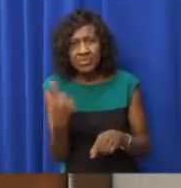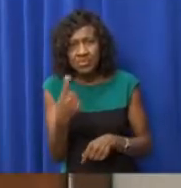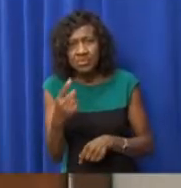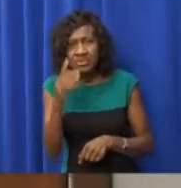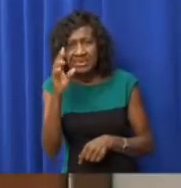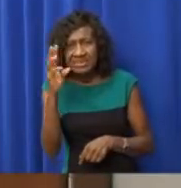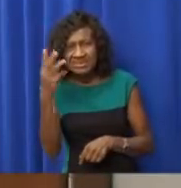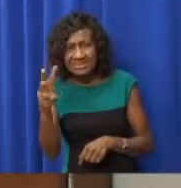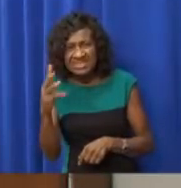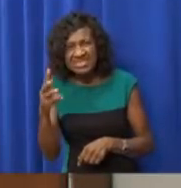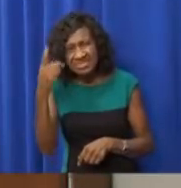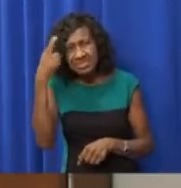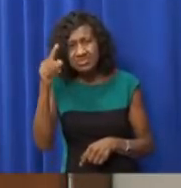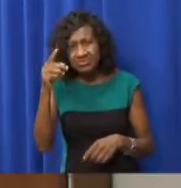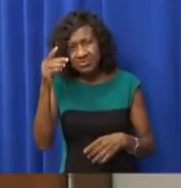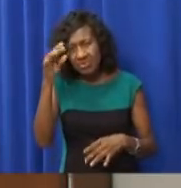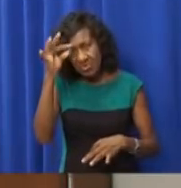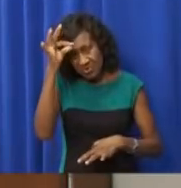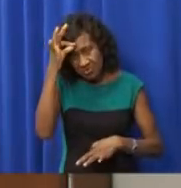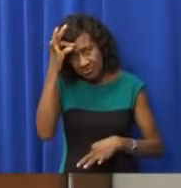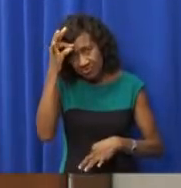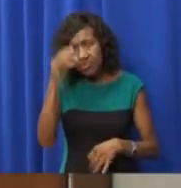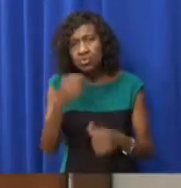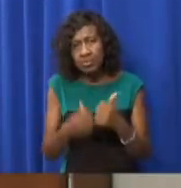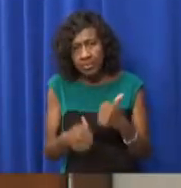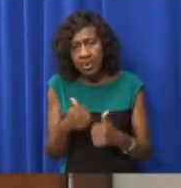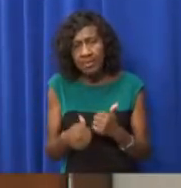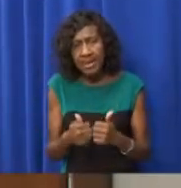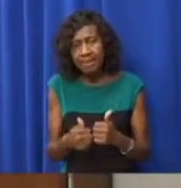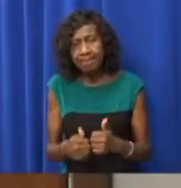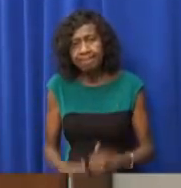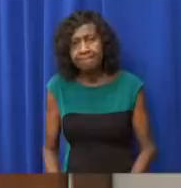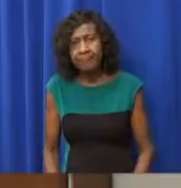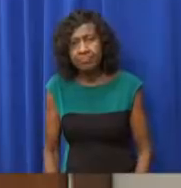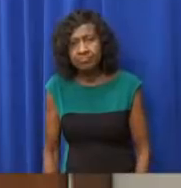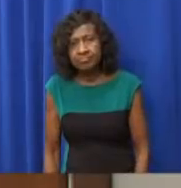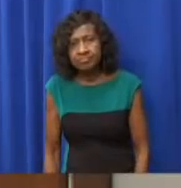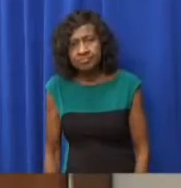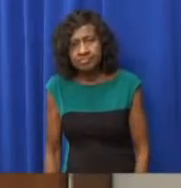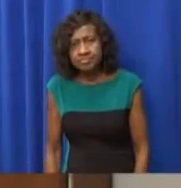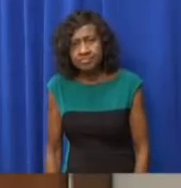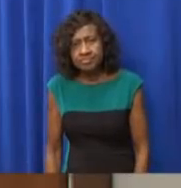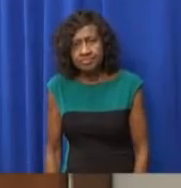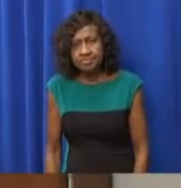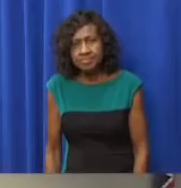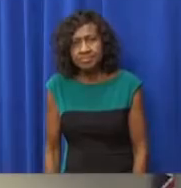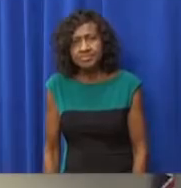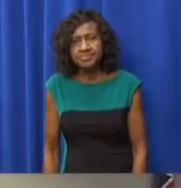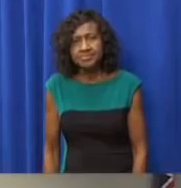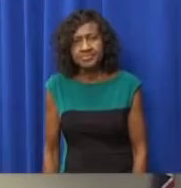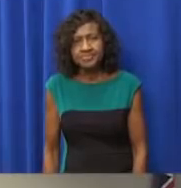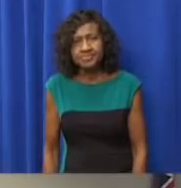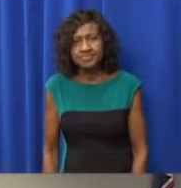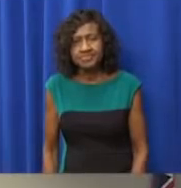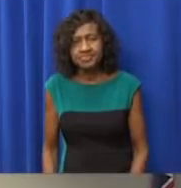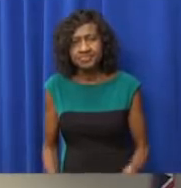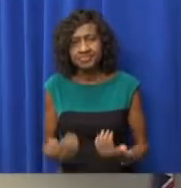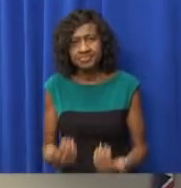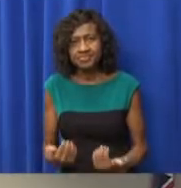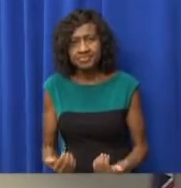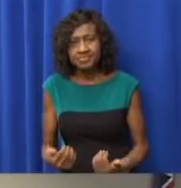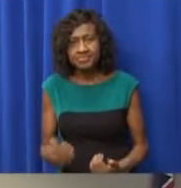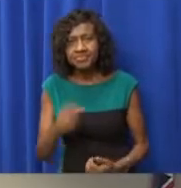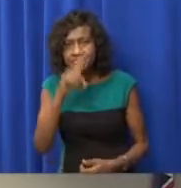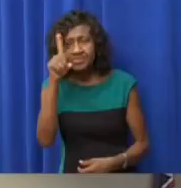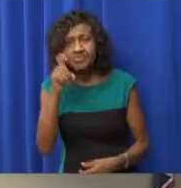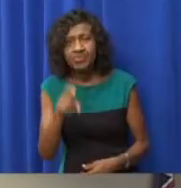flu itself or any symptoms that could be related to flu. Thank you, Donna. Okay, thank you very much, Dr. Lee. We're going to go to